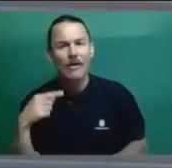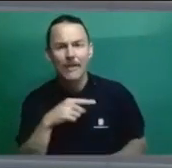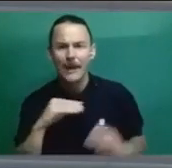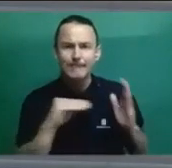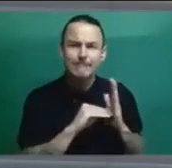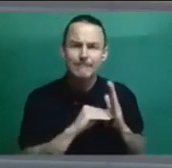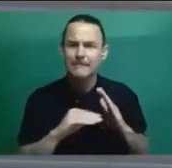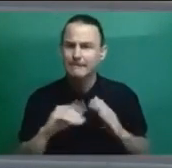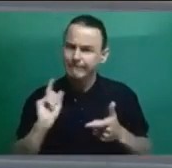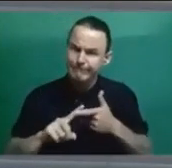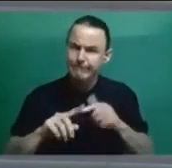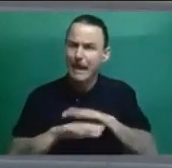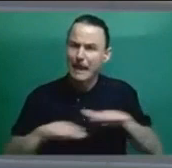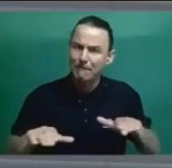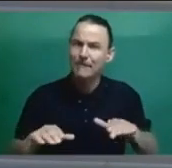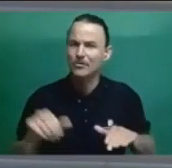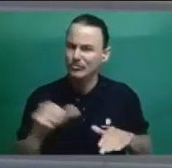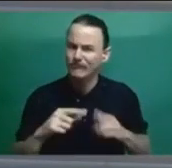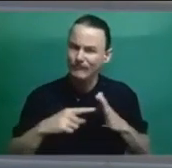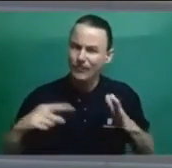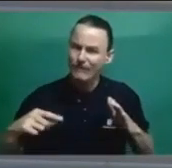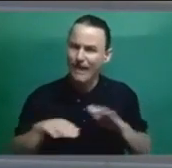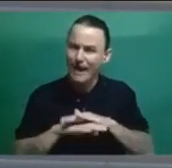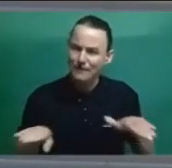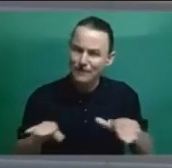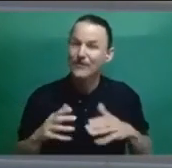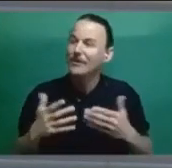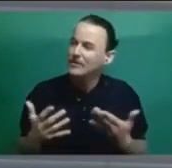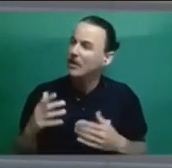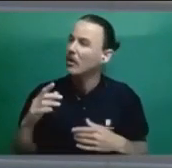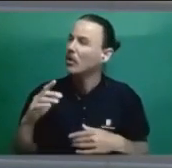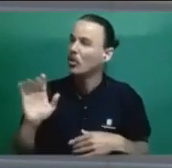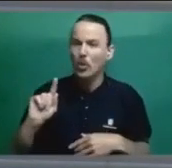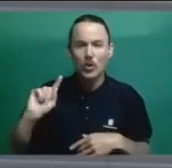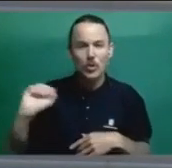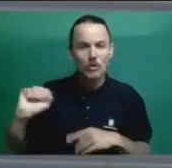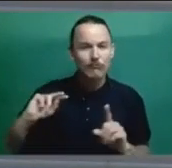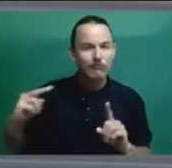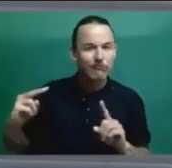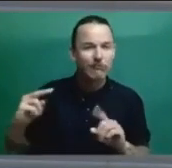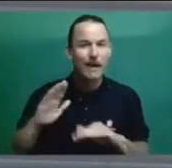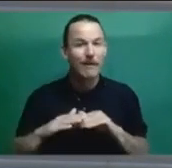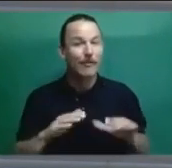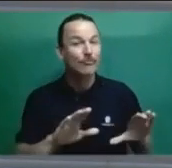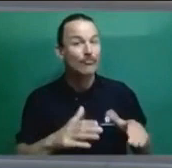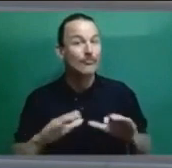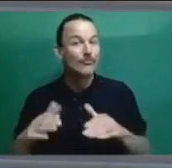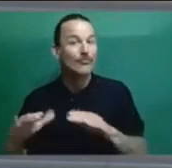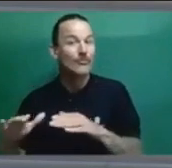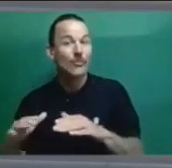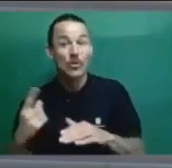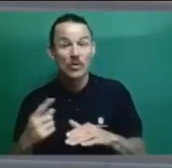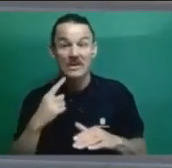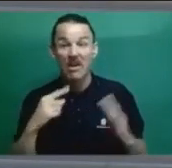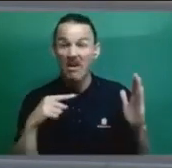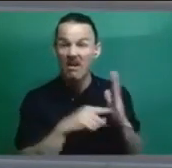those groups that are using this situation to push for these things? Will you defend against those further